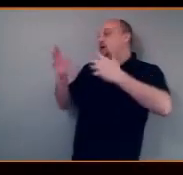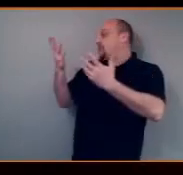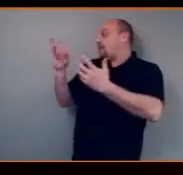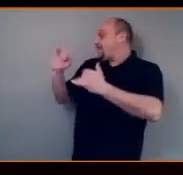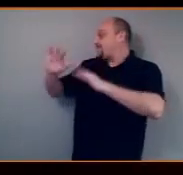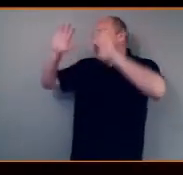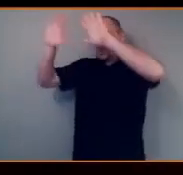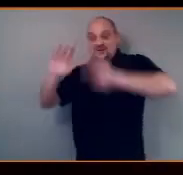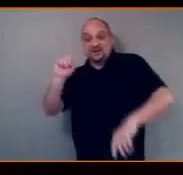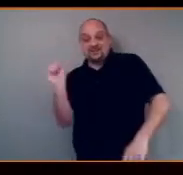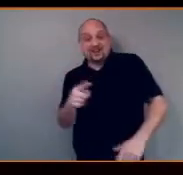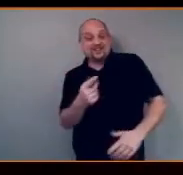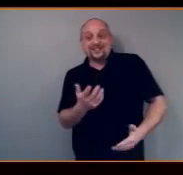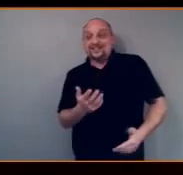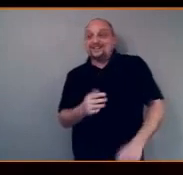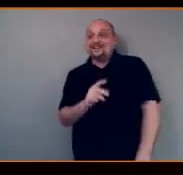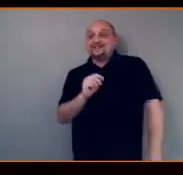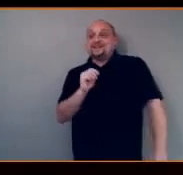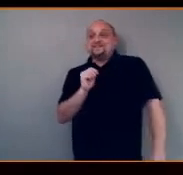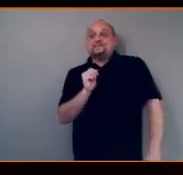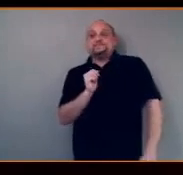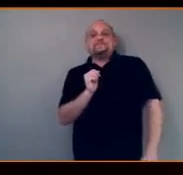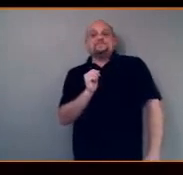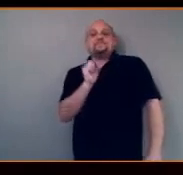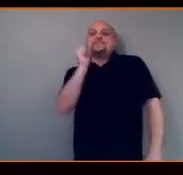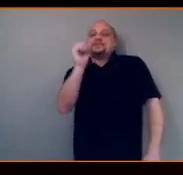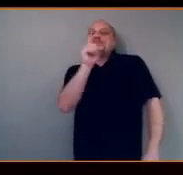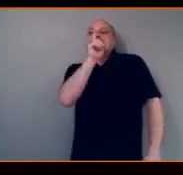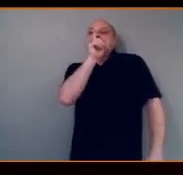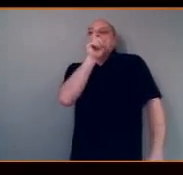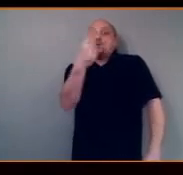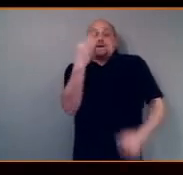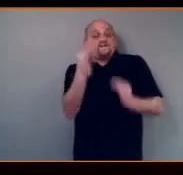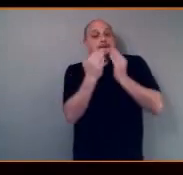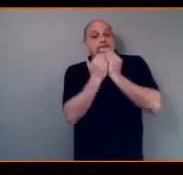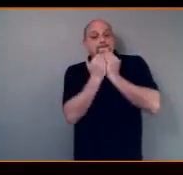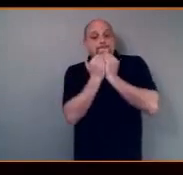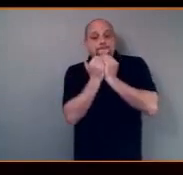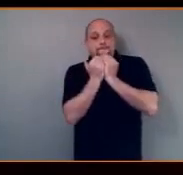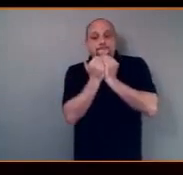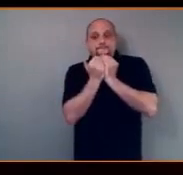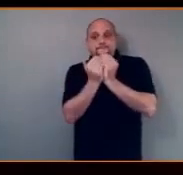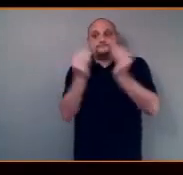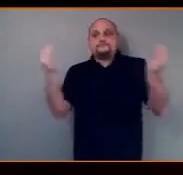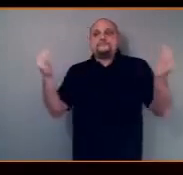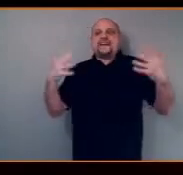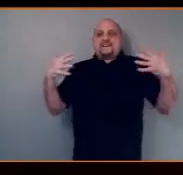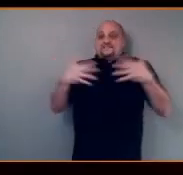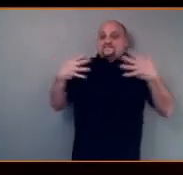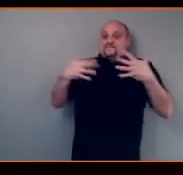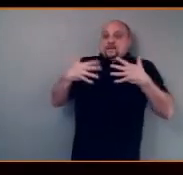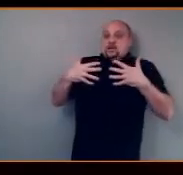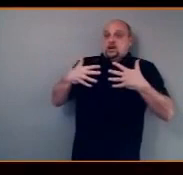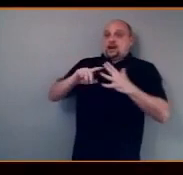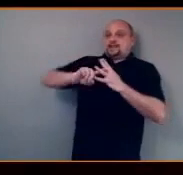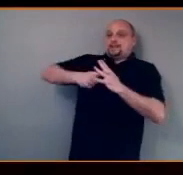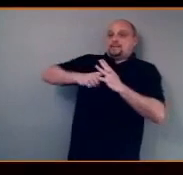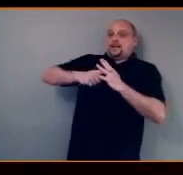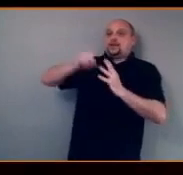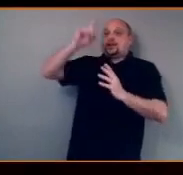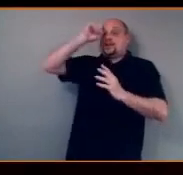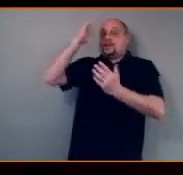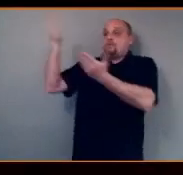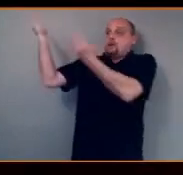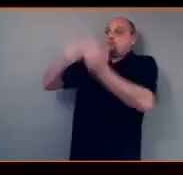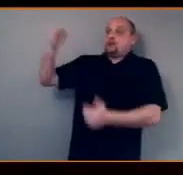the experts too. Yeah, that is a great question. So one of the big fears at the beginning when you're thinking about bringing samples